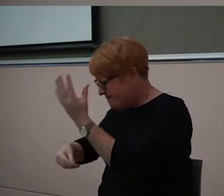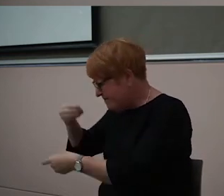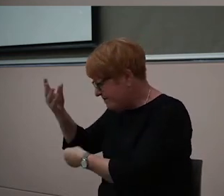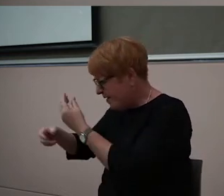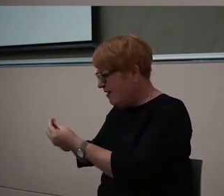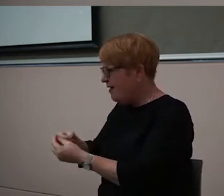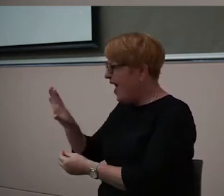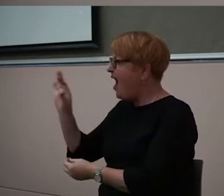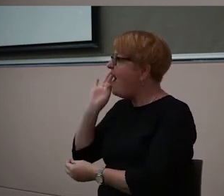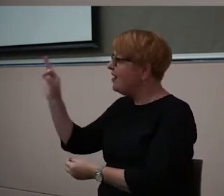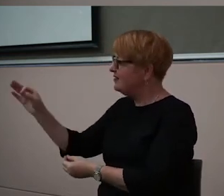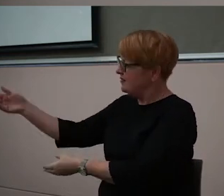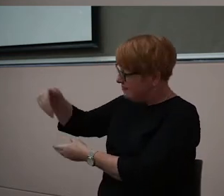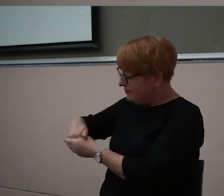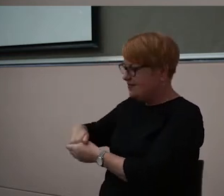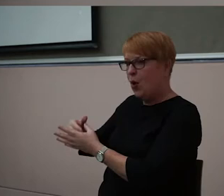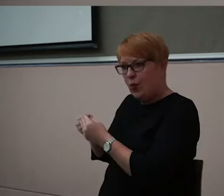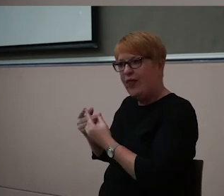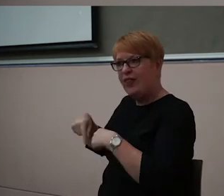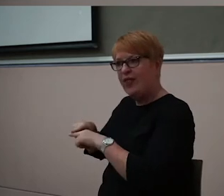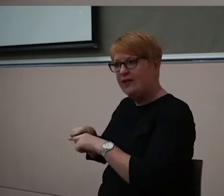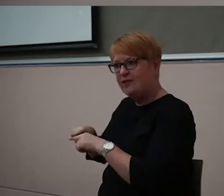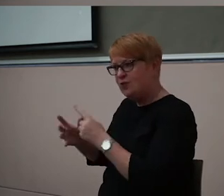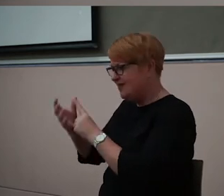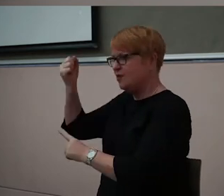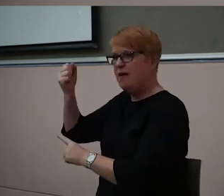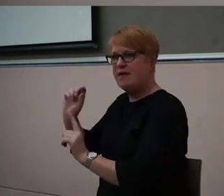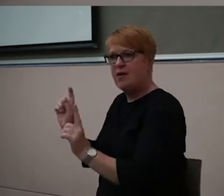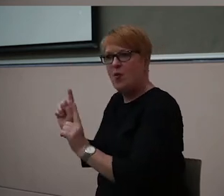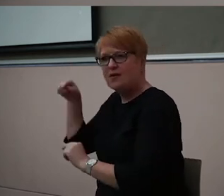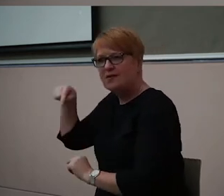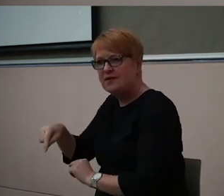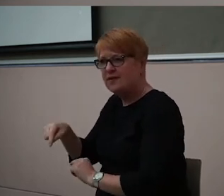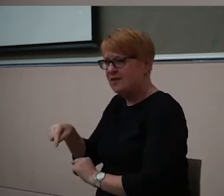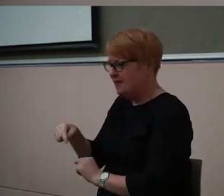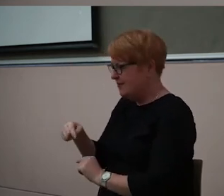in the archive and to discover what we notice there, who's speaking for who,